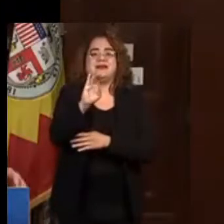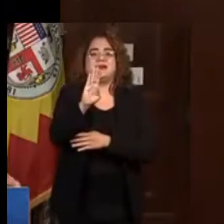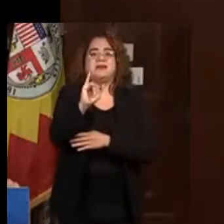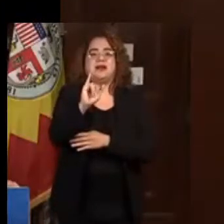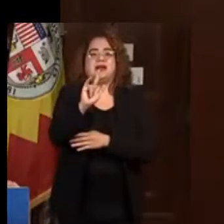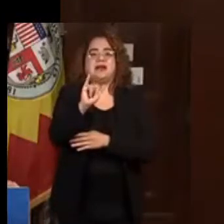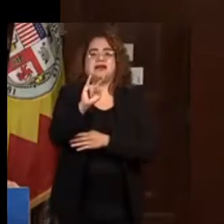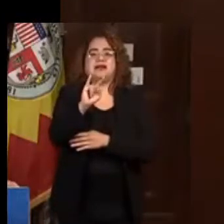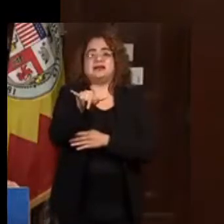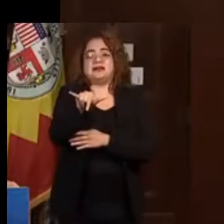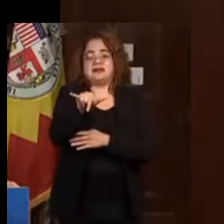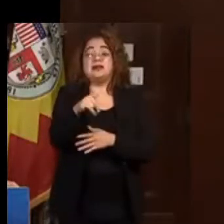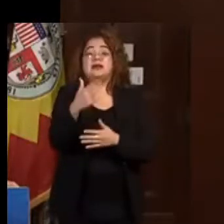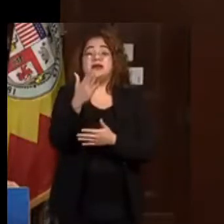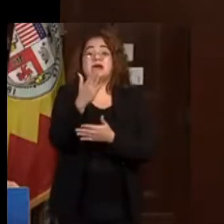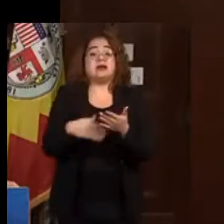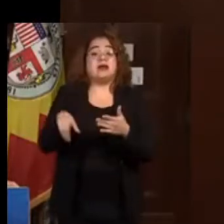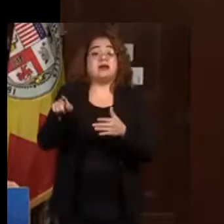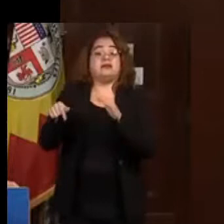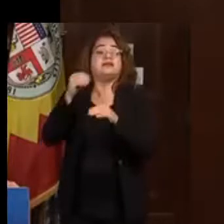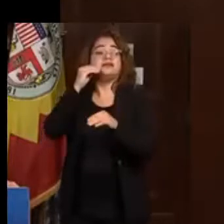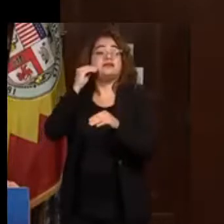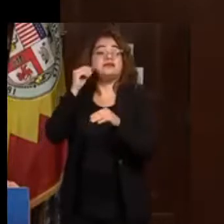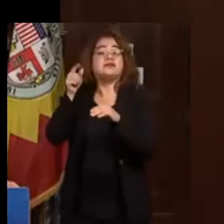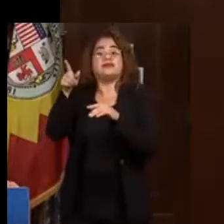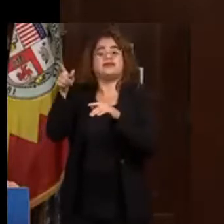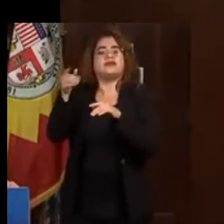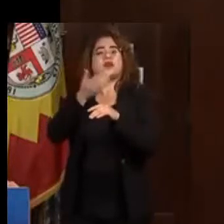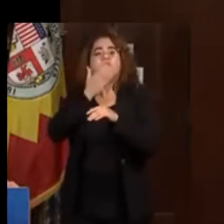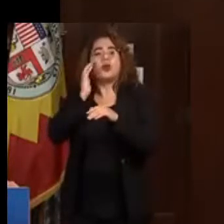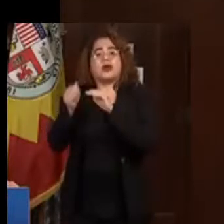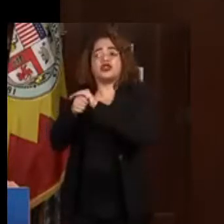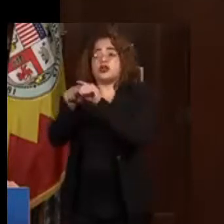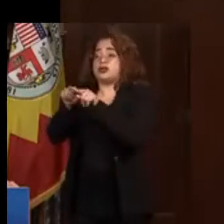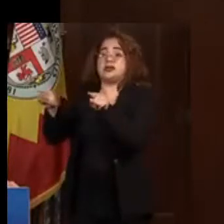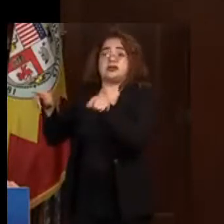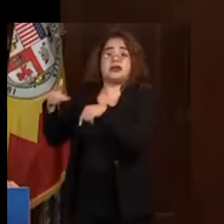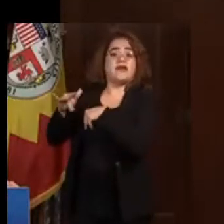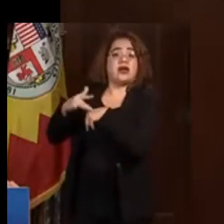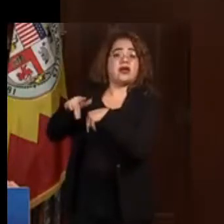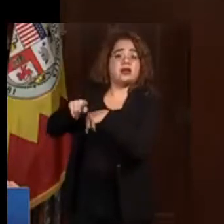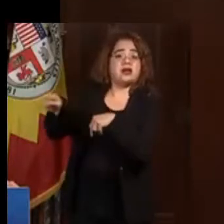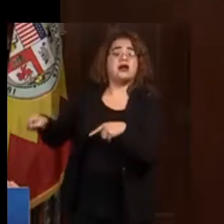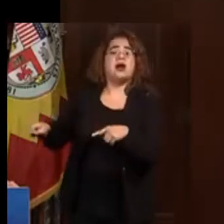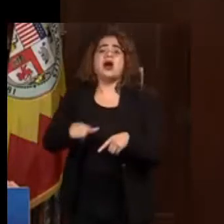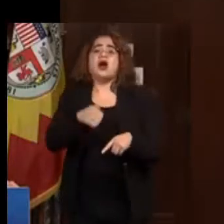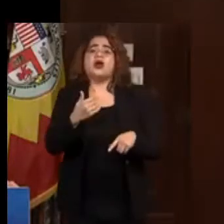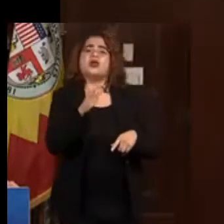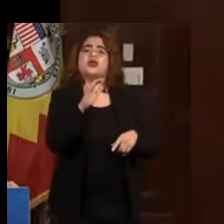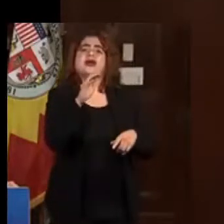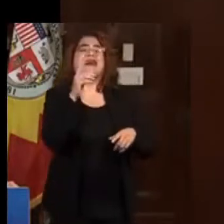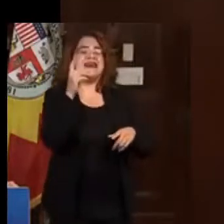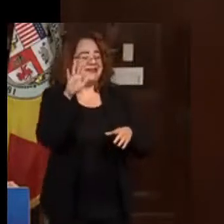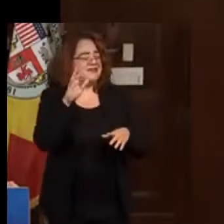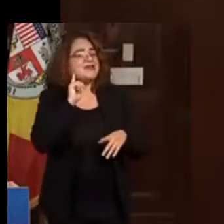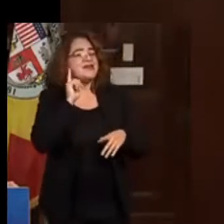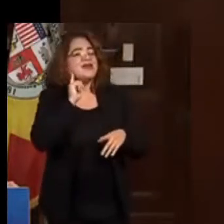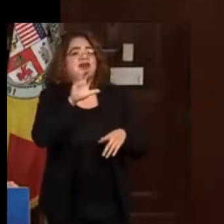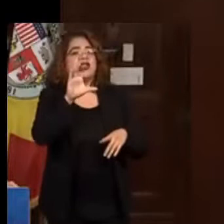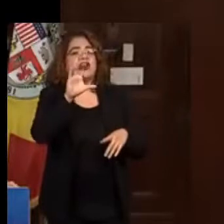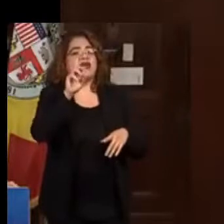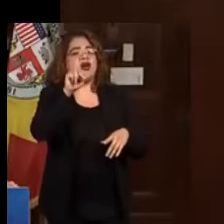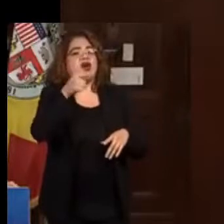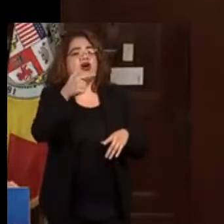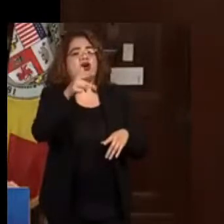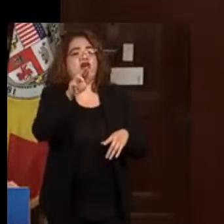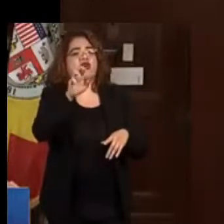right now get filled, and we have to also find out if certain people aren't going into congregate shelter settings anymore, which some outreach